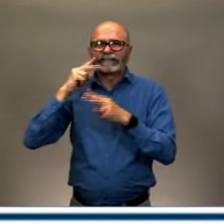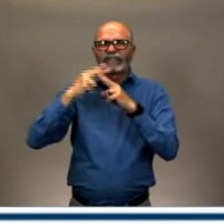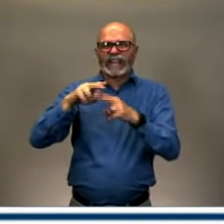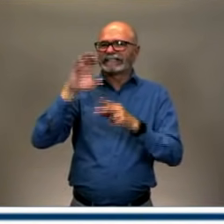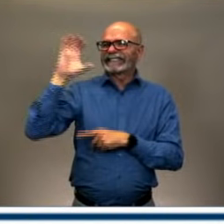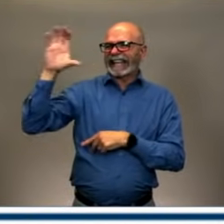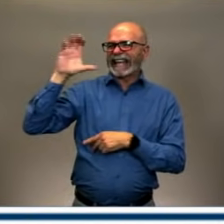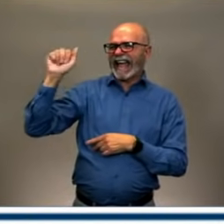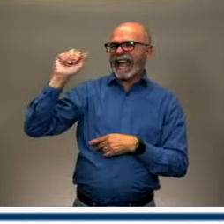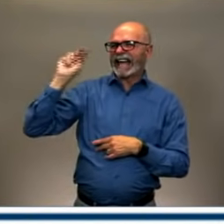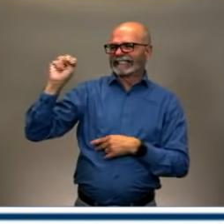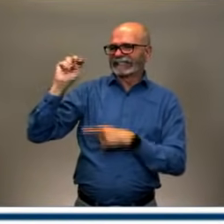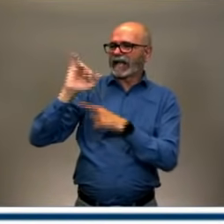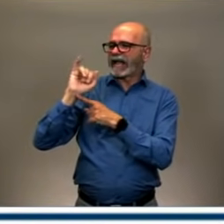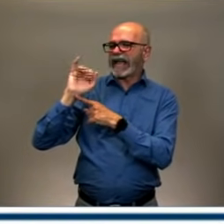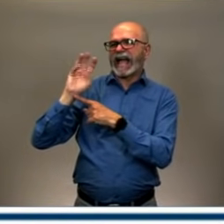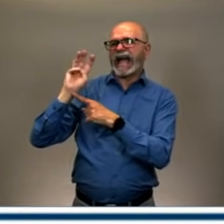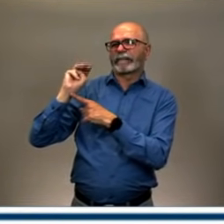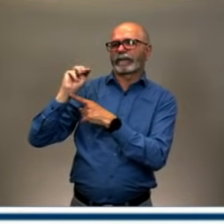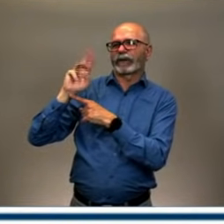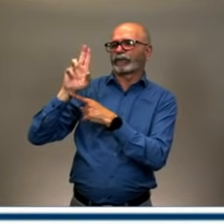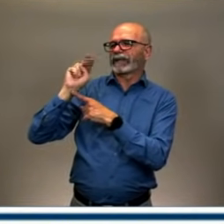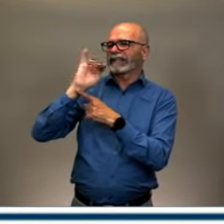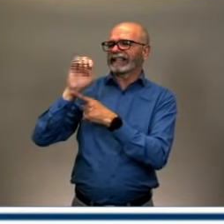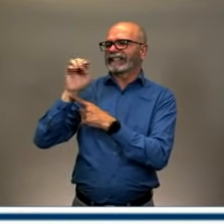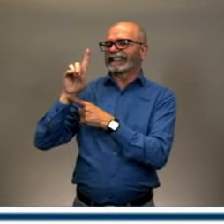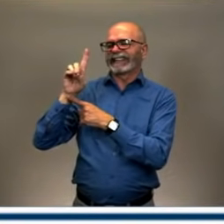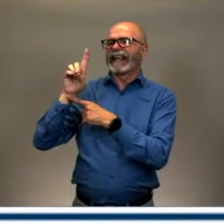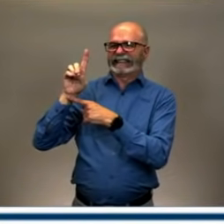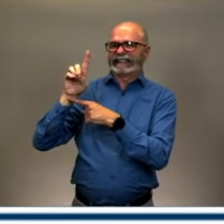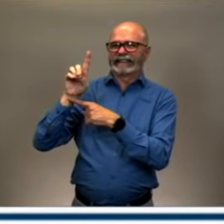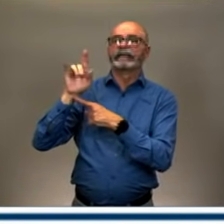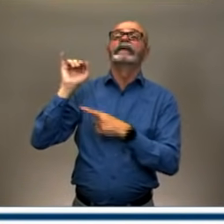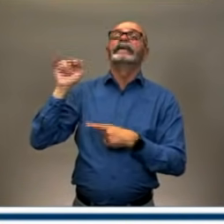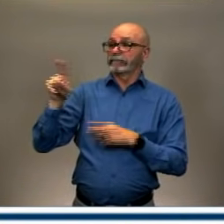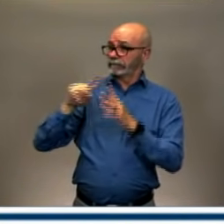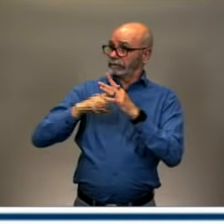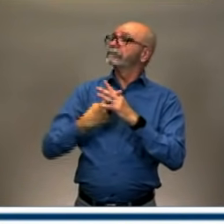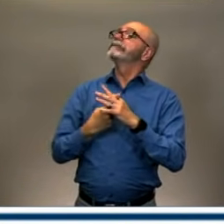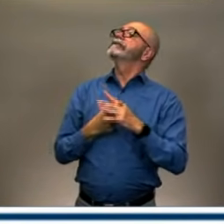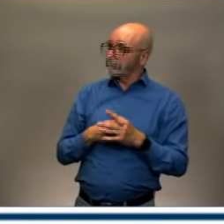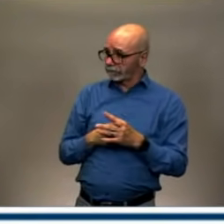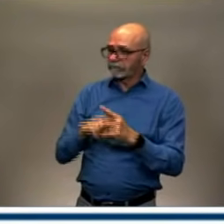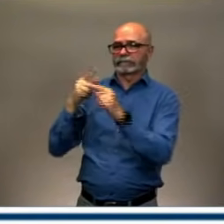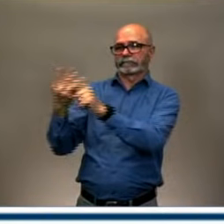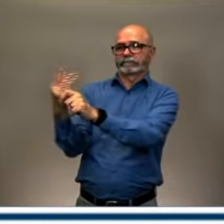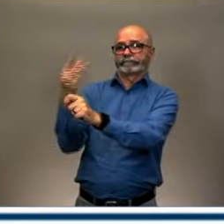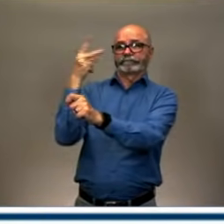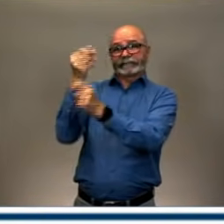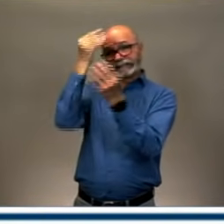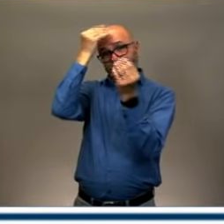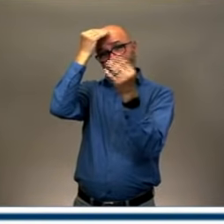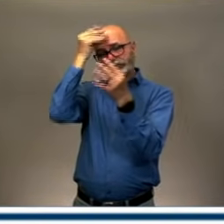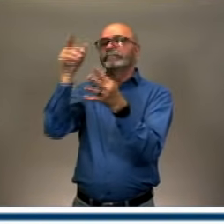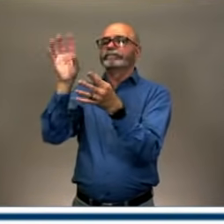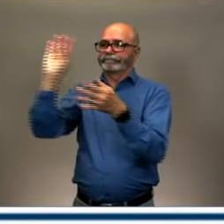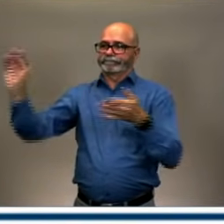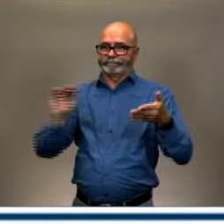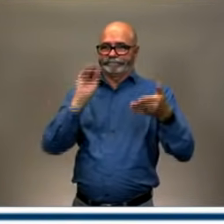clinic. Once they're immunized, the vaccine information goes into the